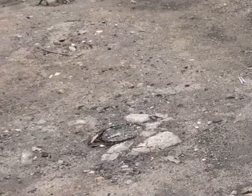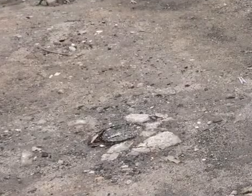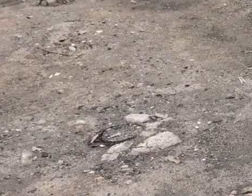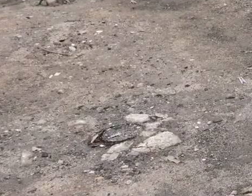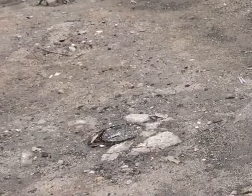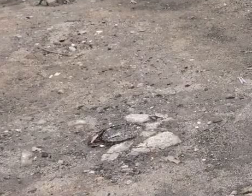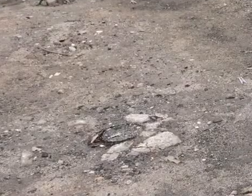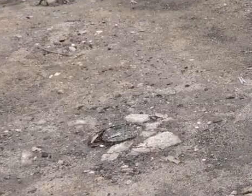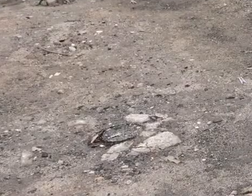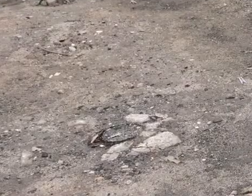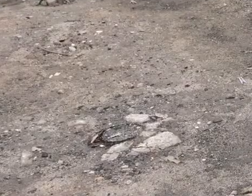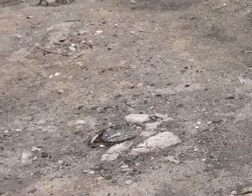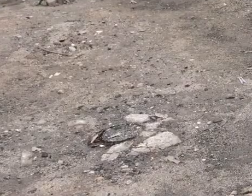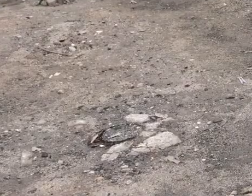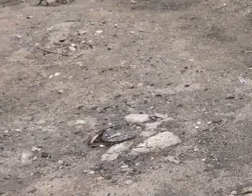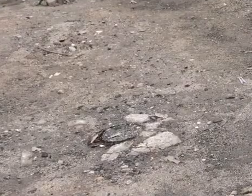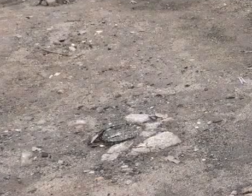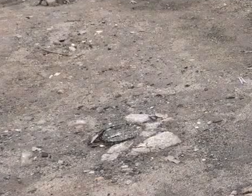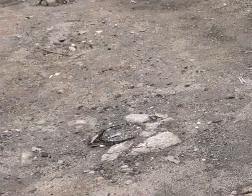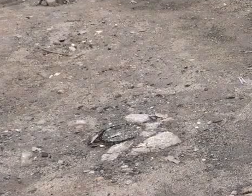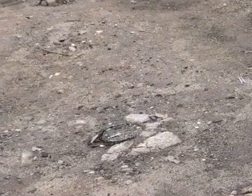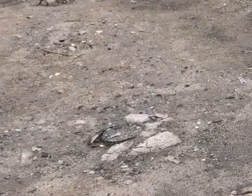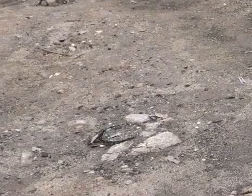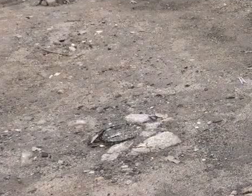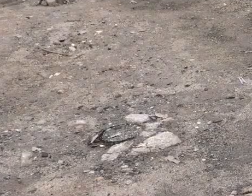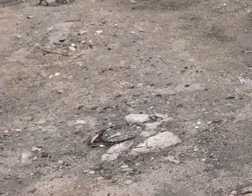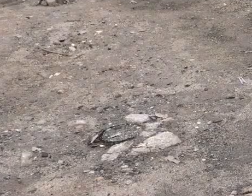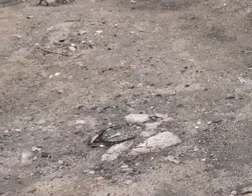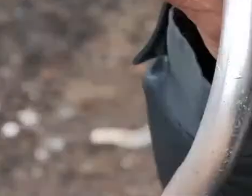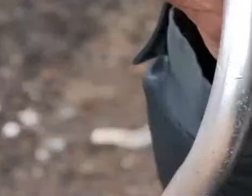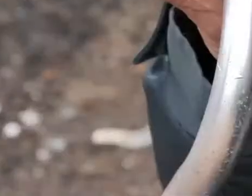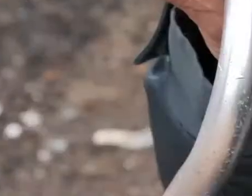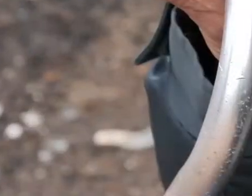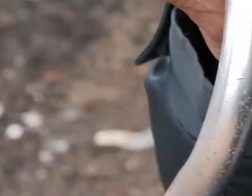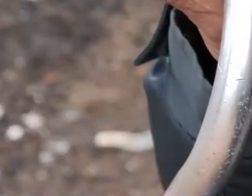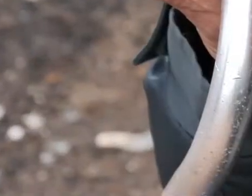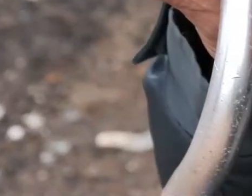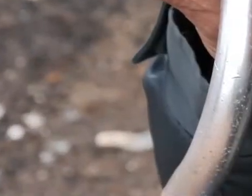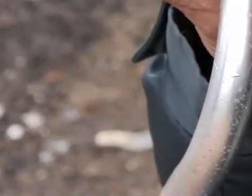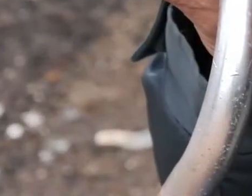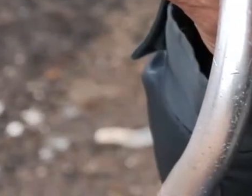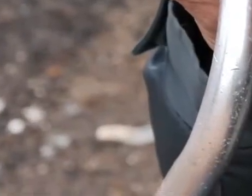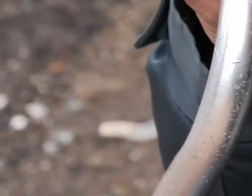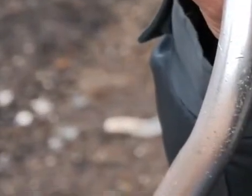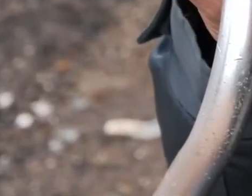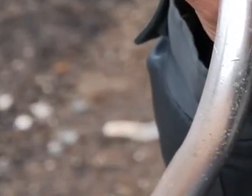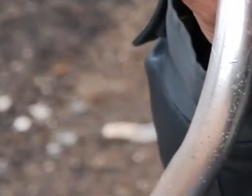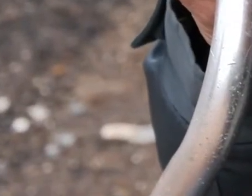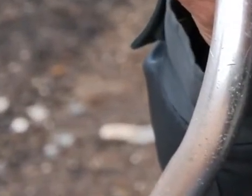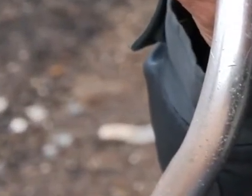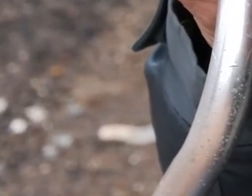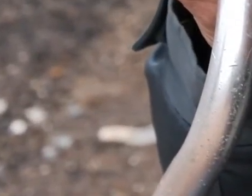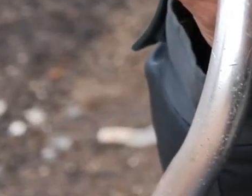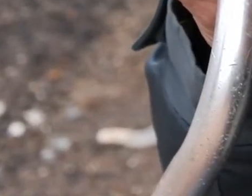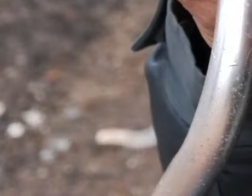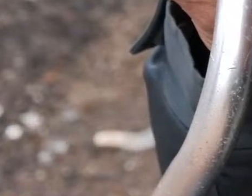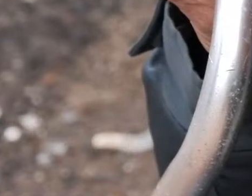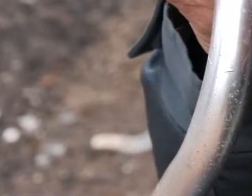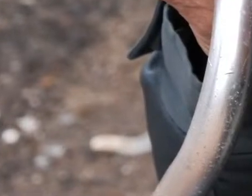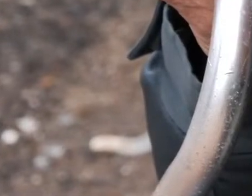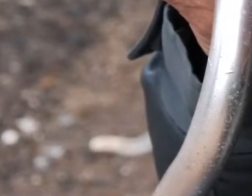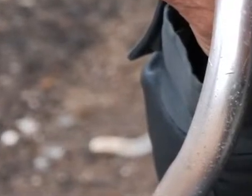confusing as to what you're supposed to actually be doing, and the actual personal need seems to